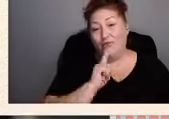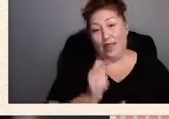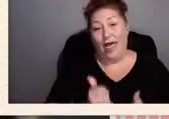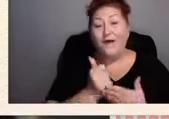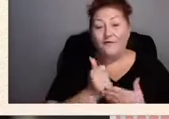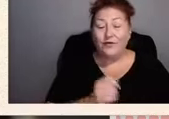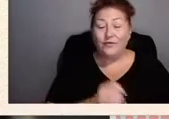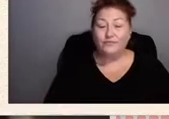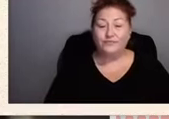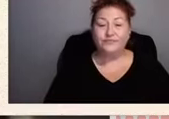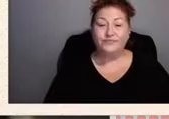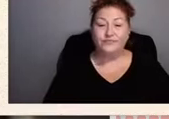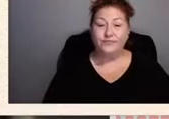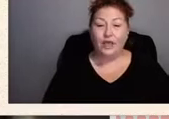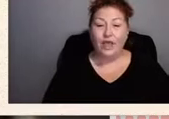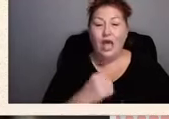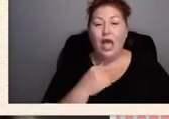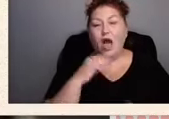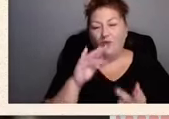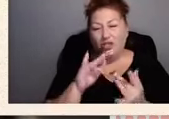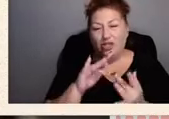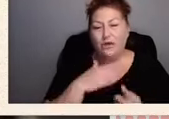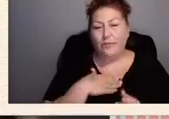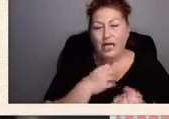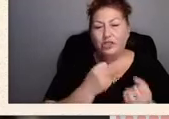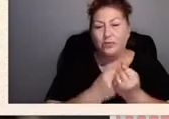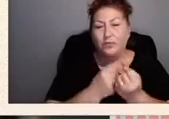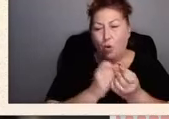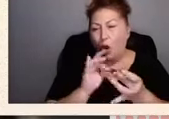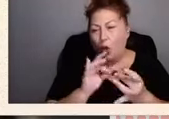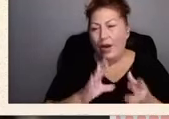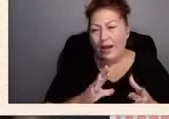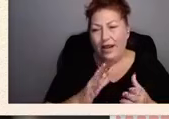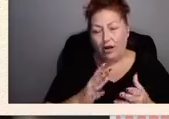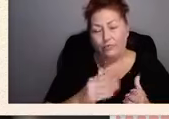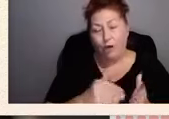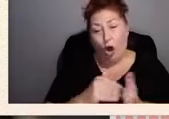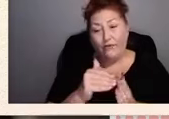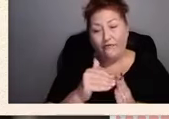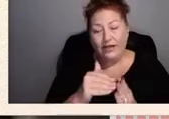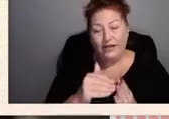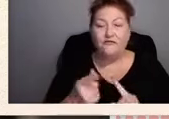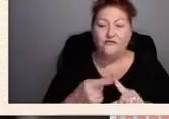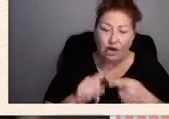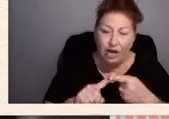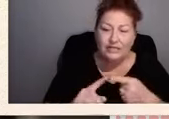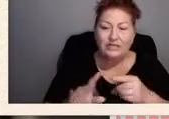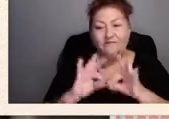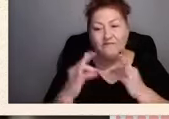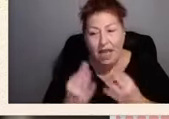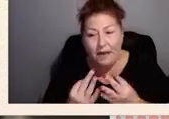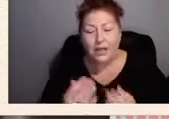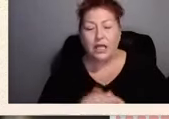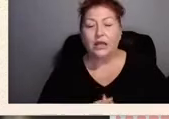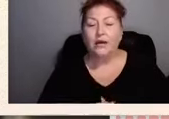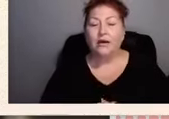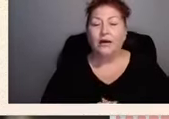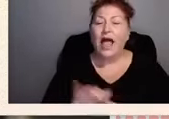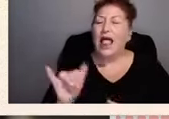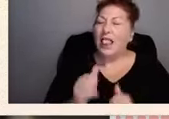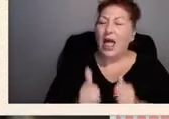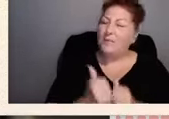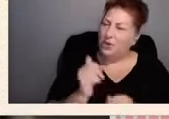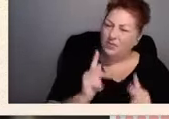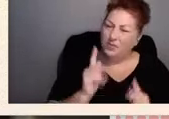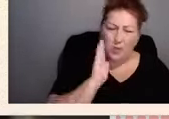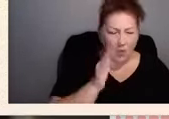Um, I've reached out to my support coordinator pretty often, friends, family, like most people would, I think, when they